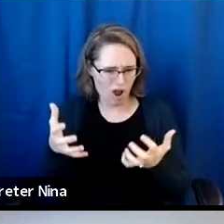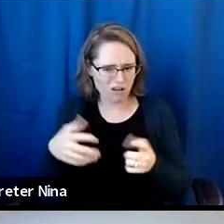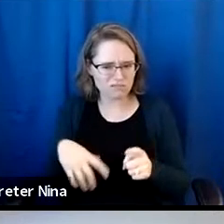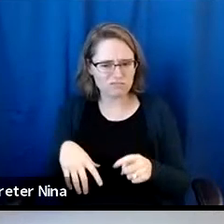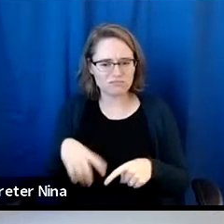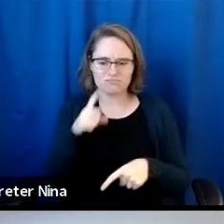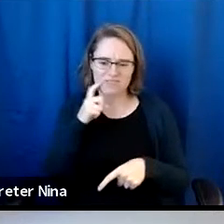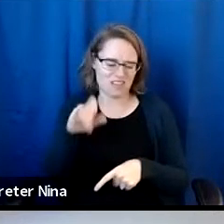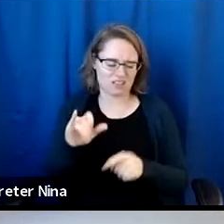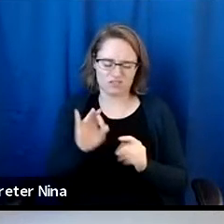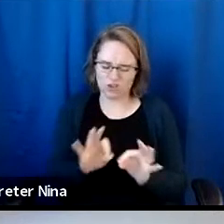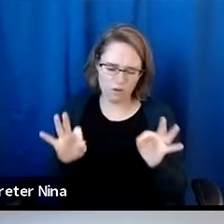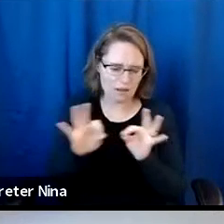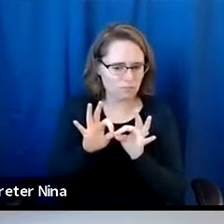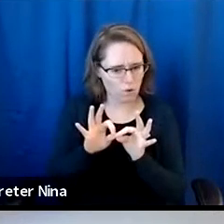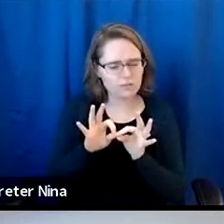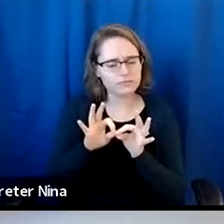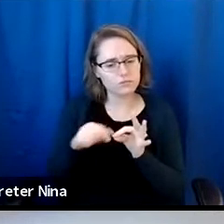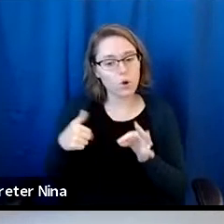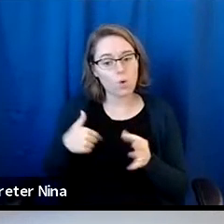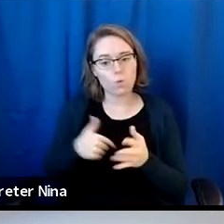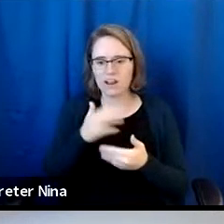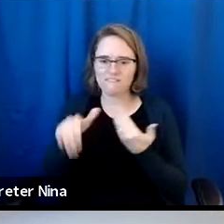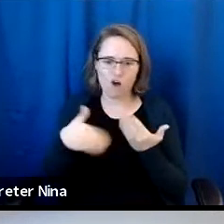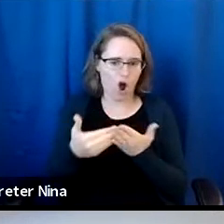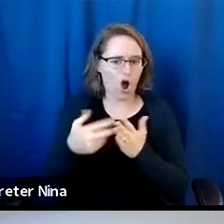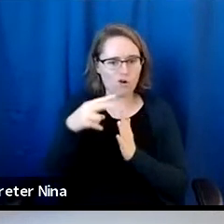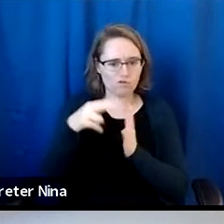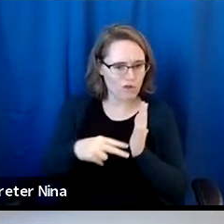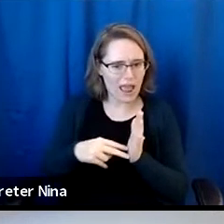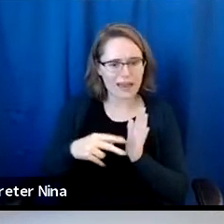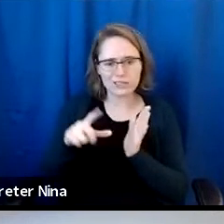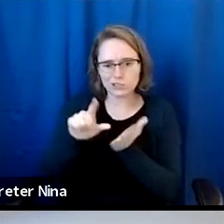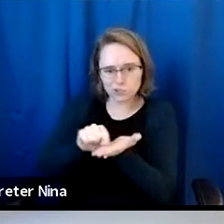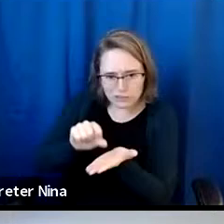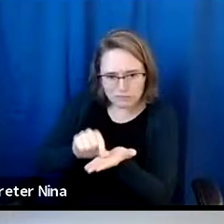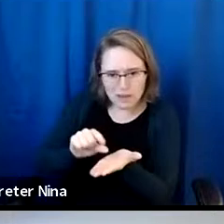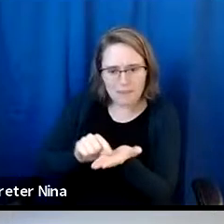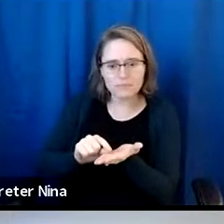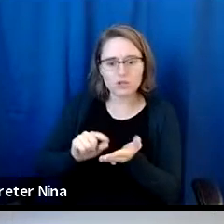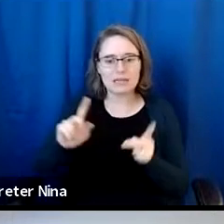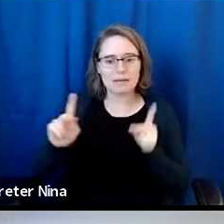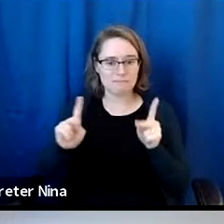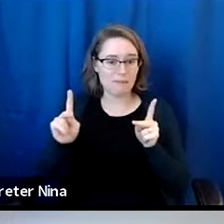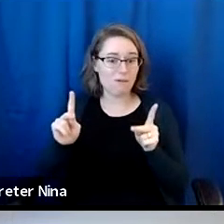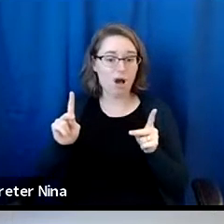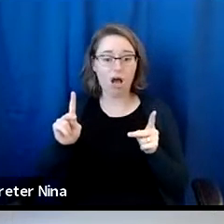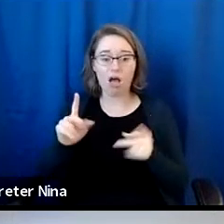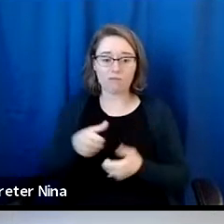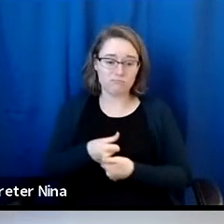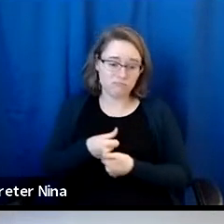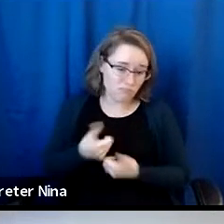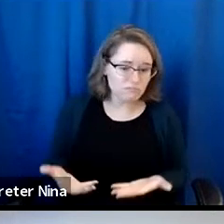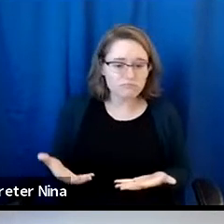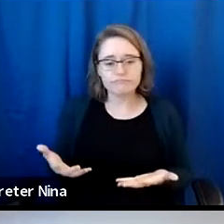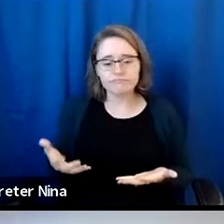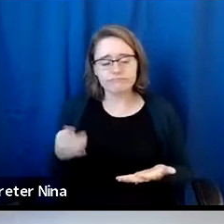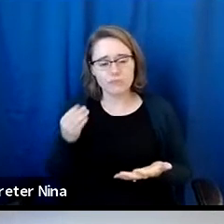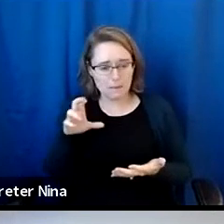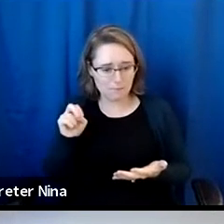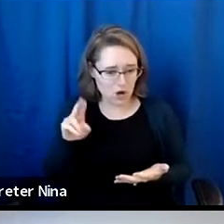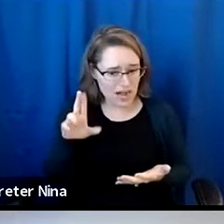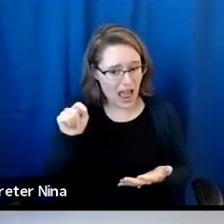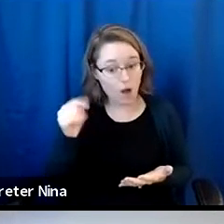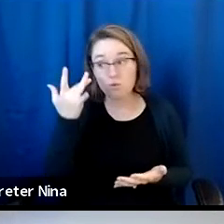so very important. I've seen, so we all read in the Chronicle and other places where people are crashed and burned, because I think that often they take